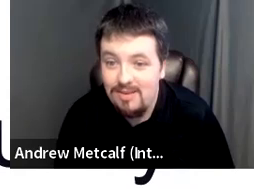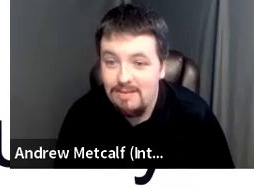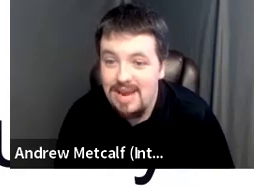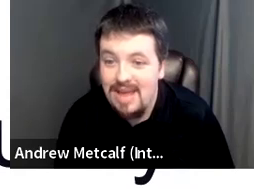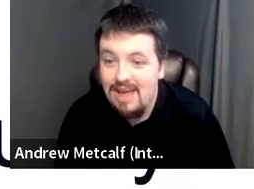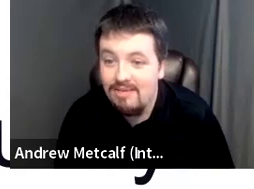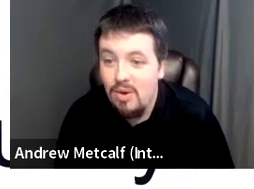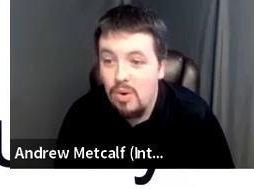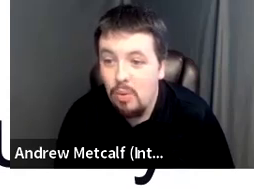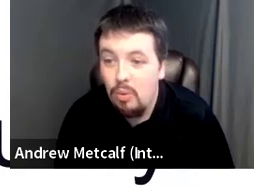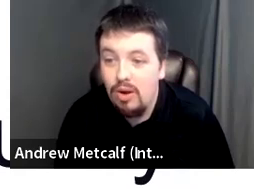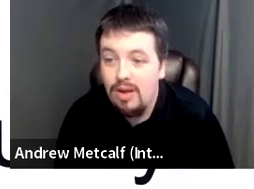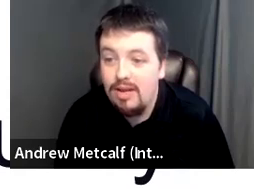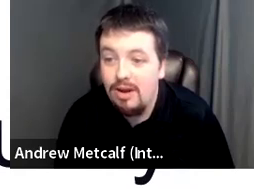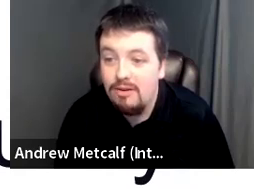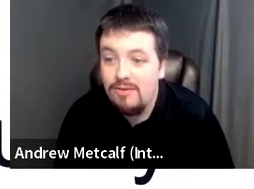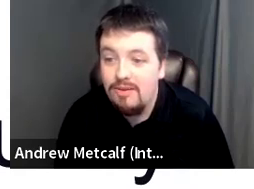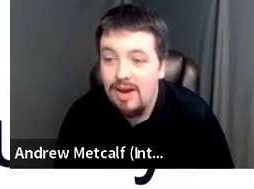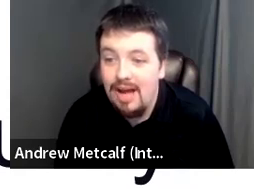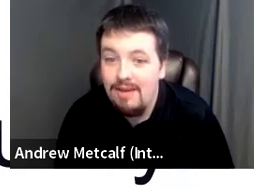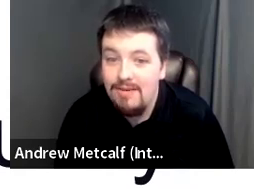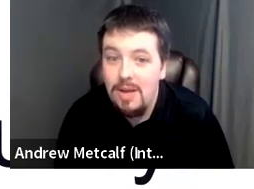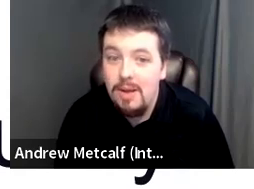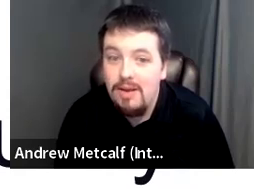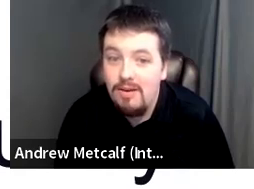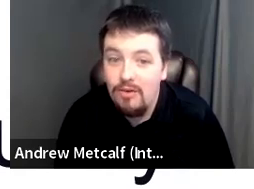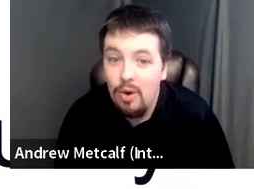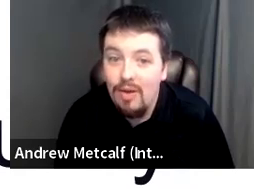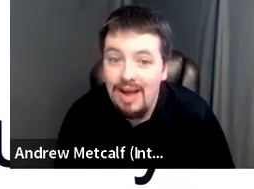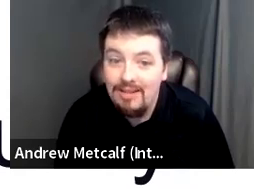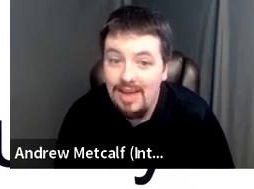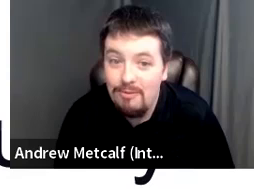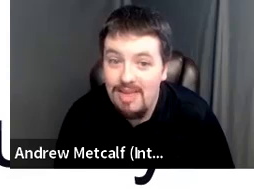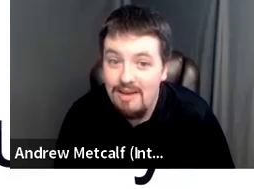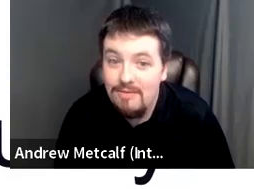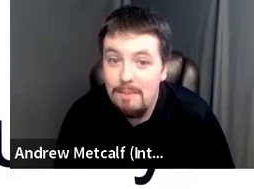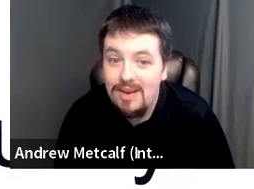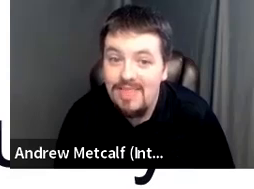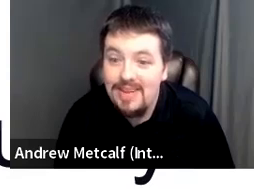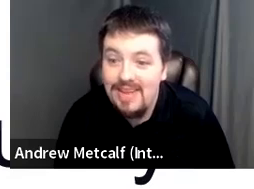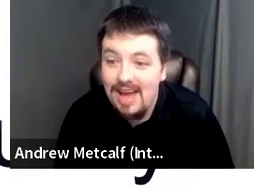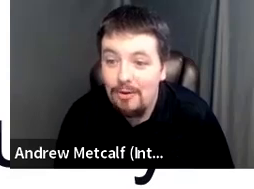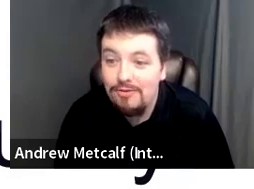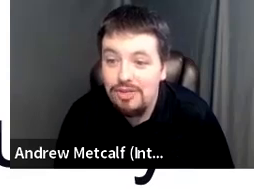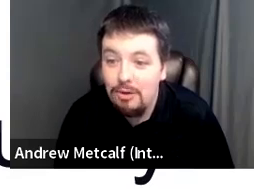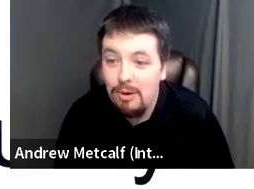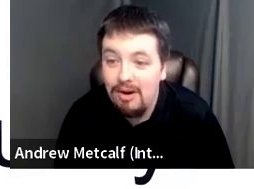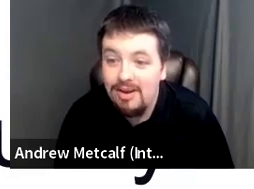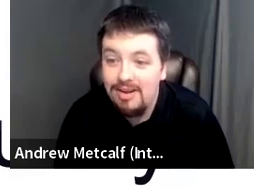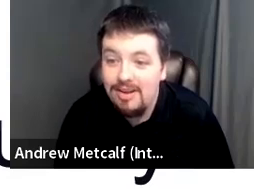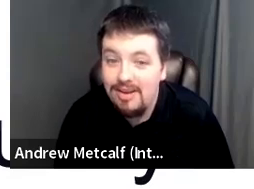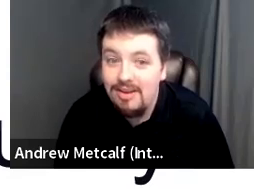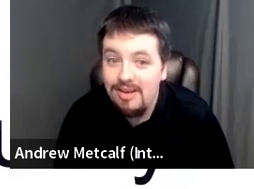there was as many as 1 in 155 for the whole island that was deaf. But in the town of